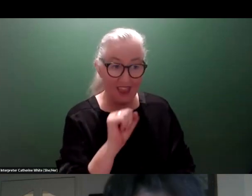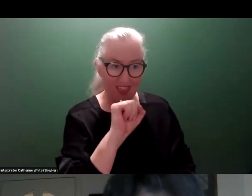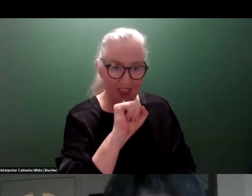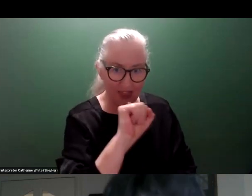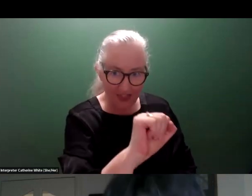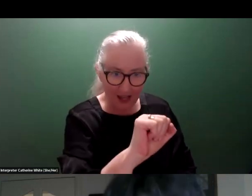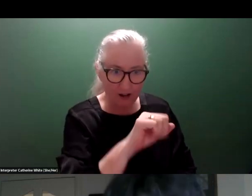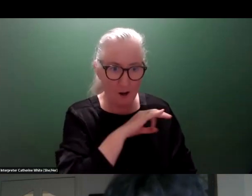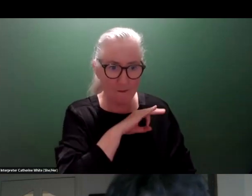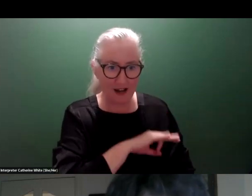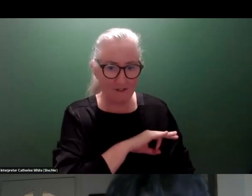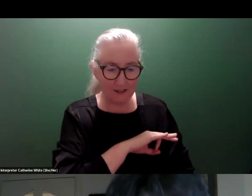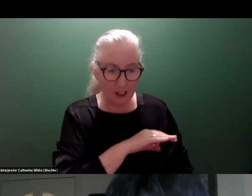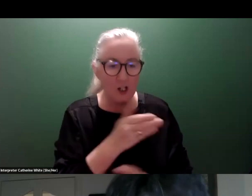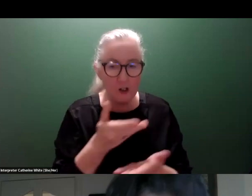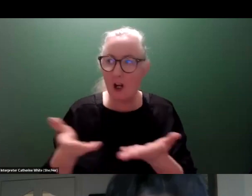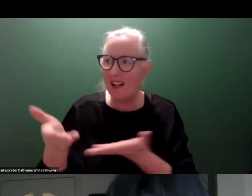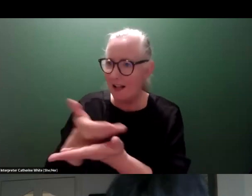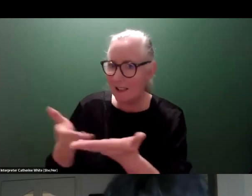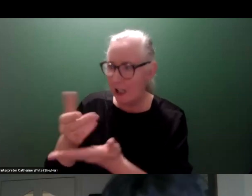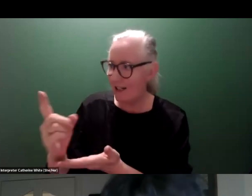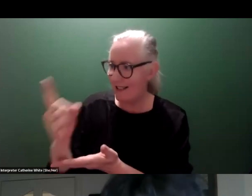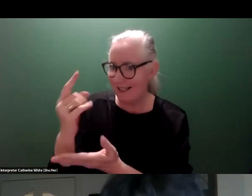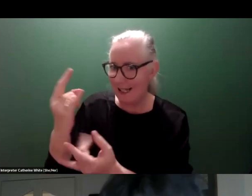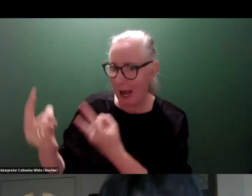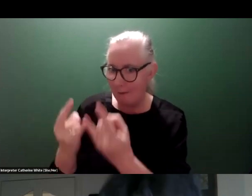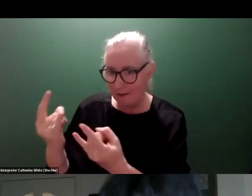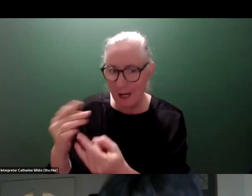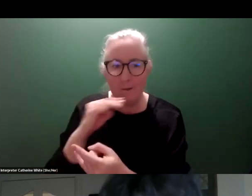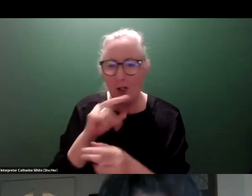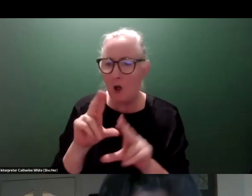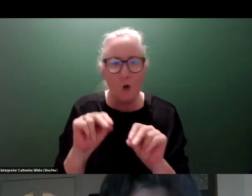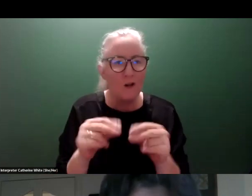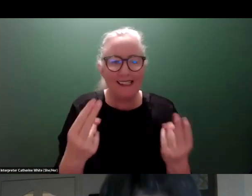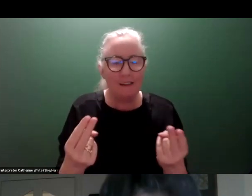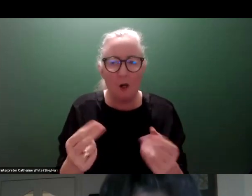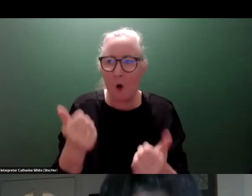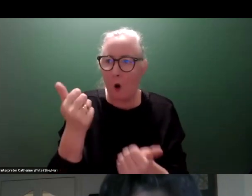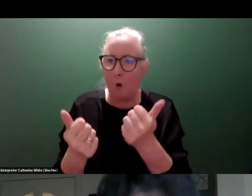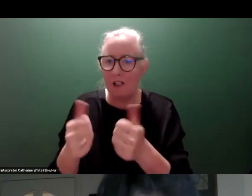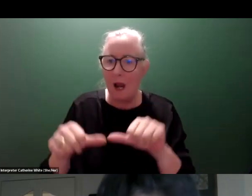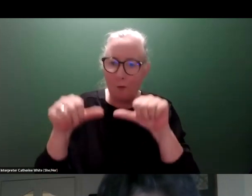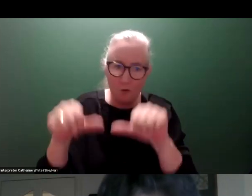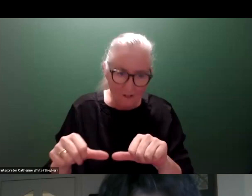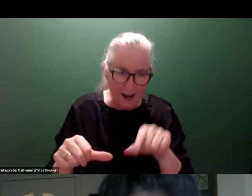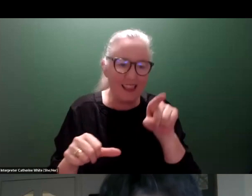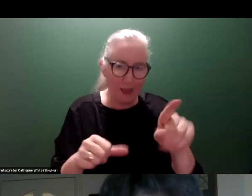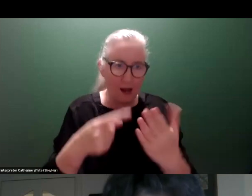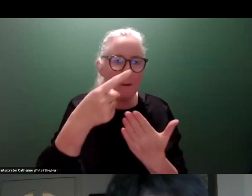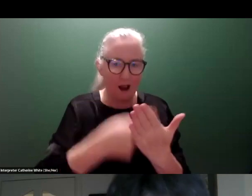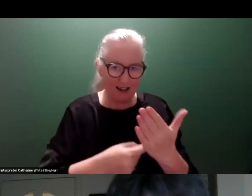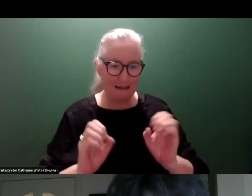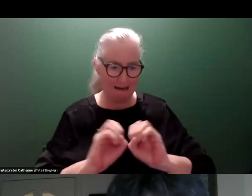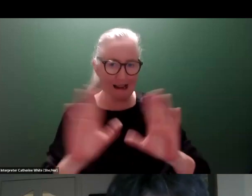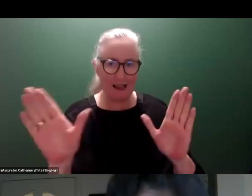benefit, and consultation has taken place, there is no need for court approval. And the policy is clear on